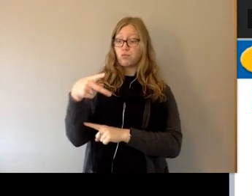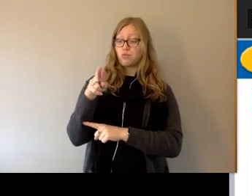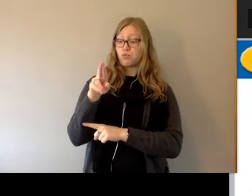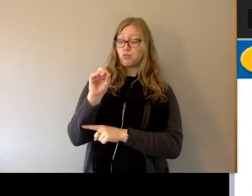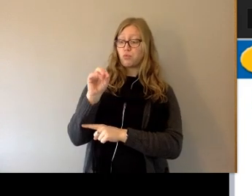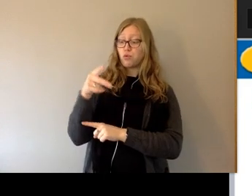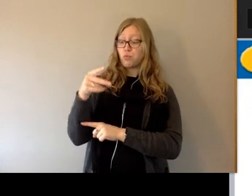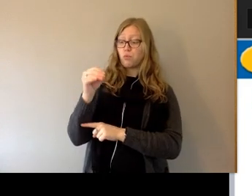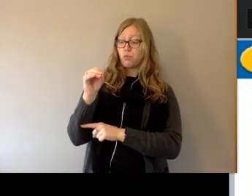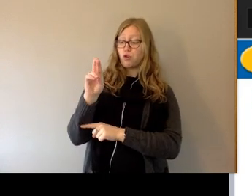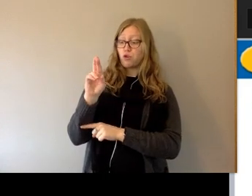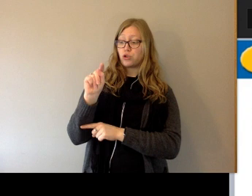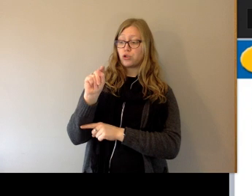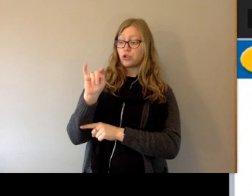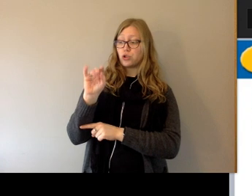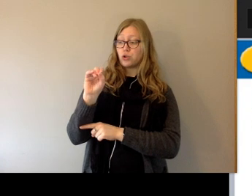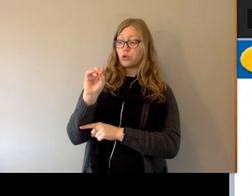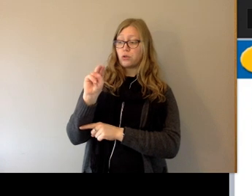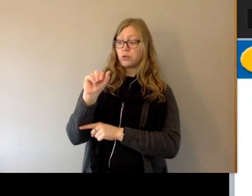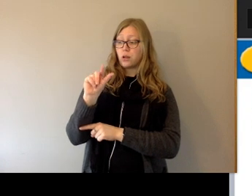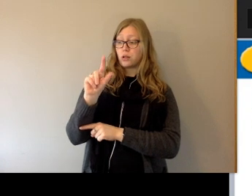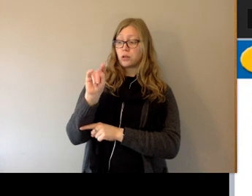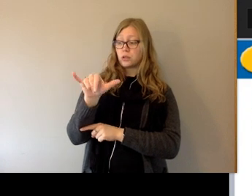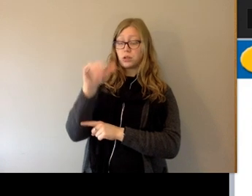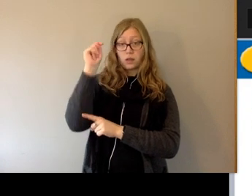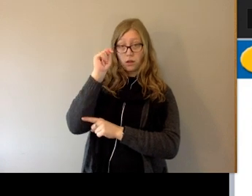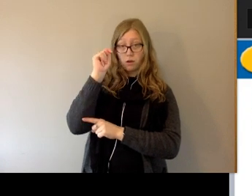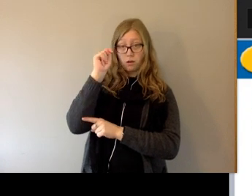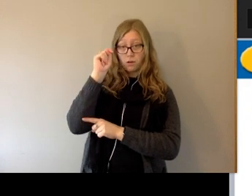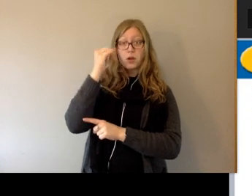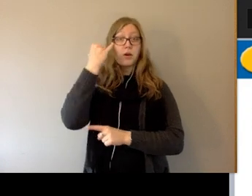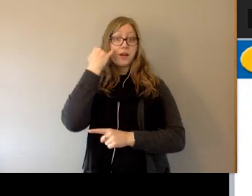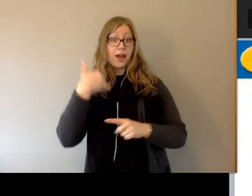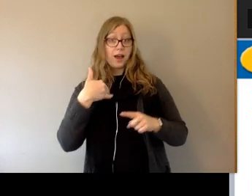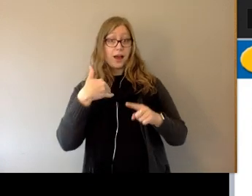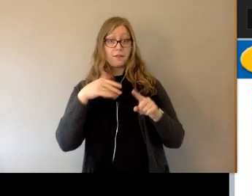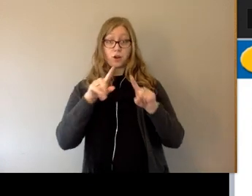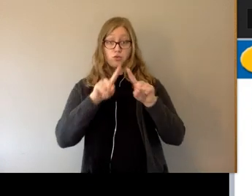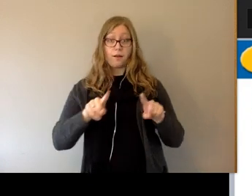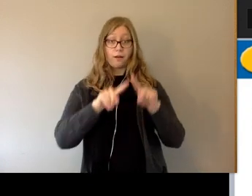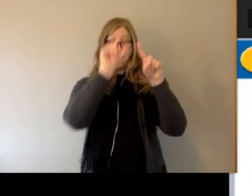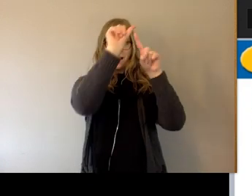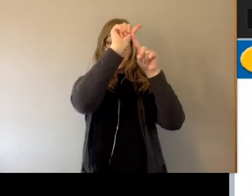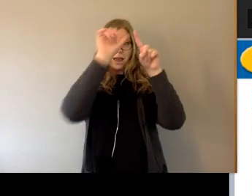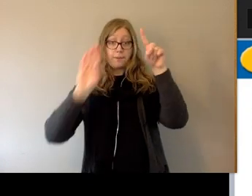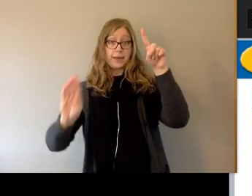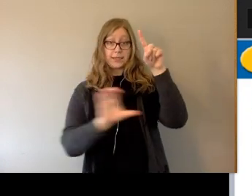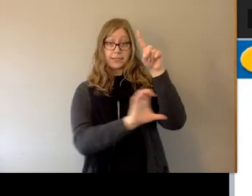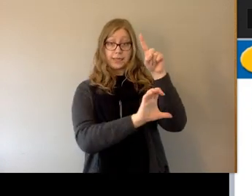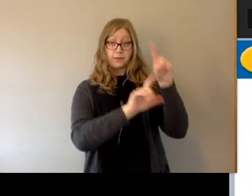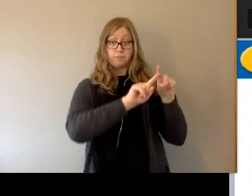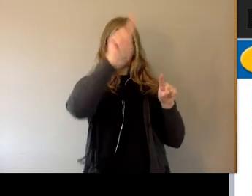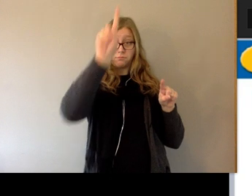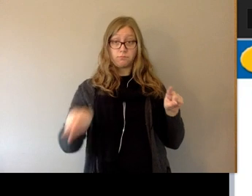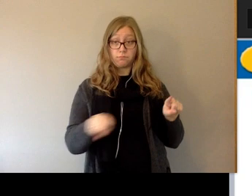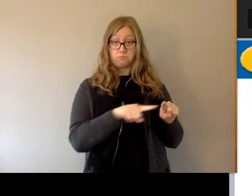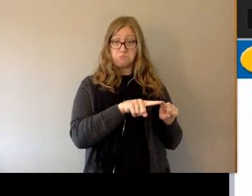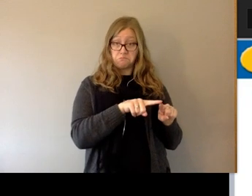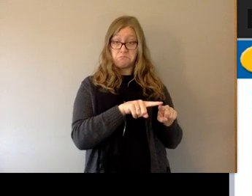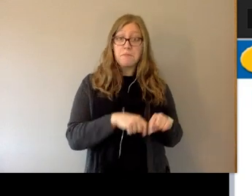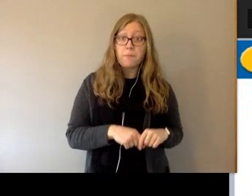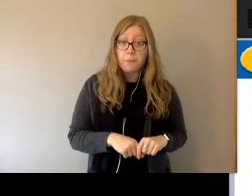And all it says is that if I have a triangle, ABC, there it is, and I draw a line that